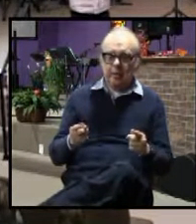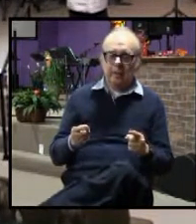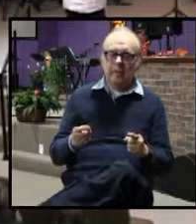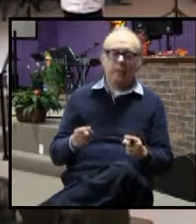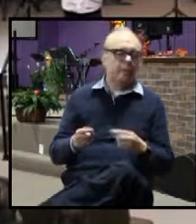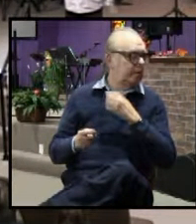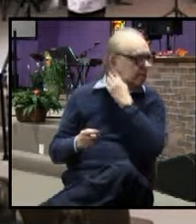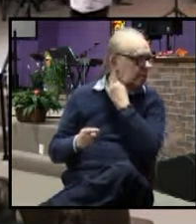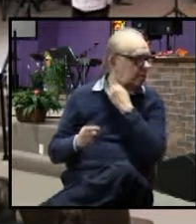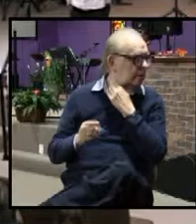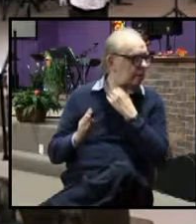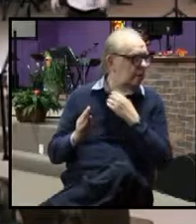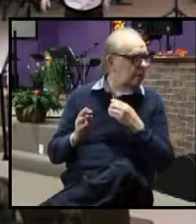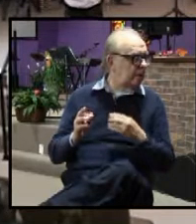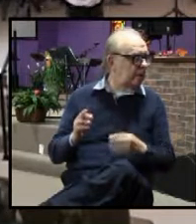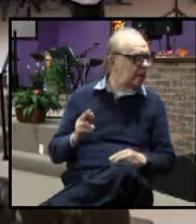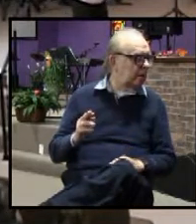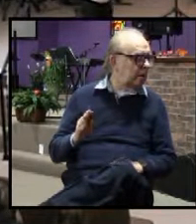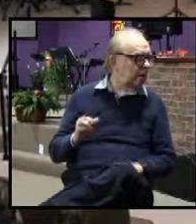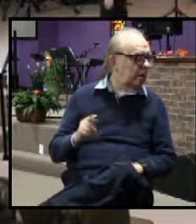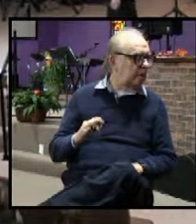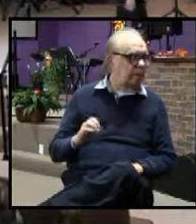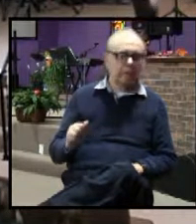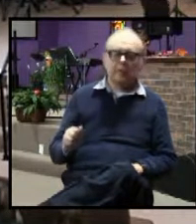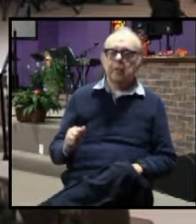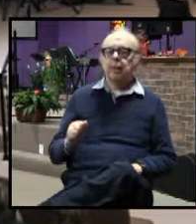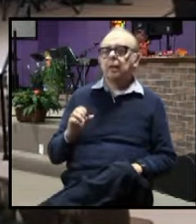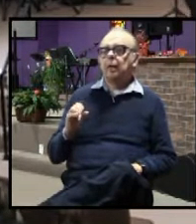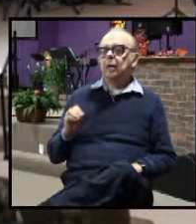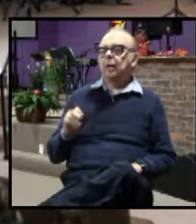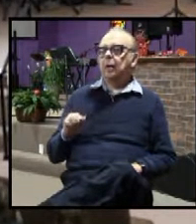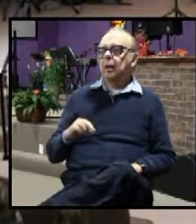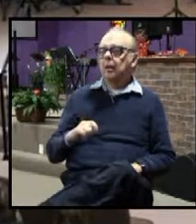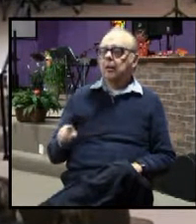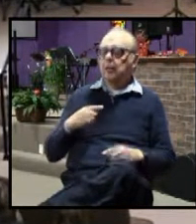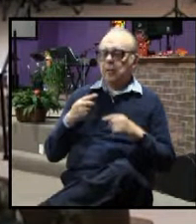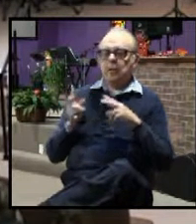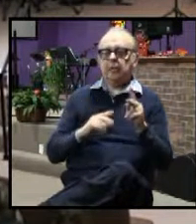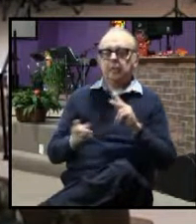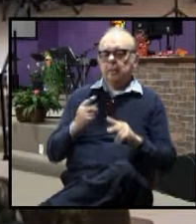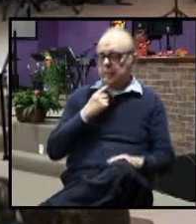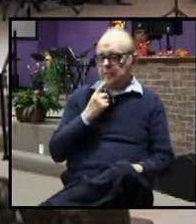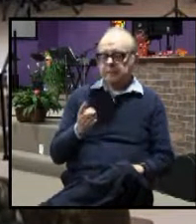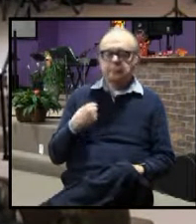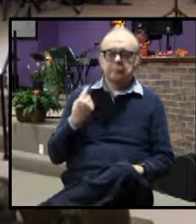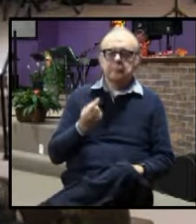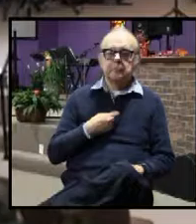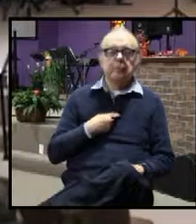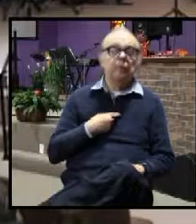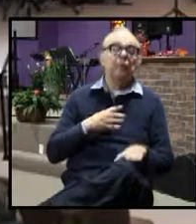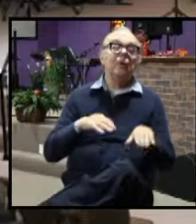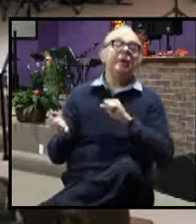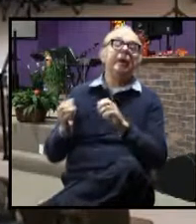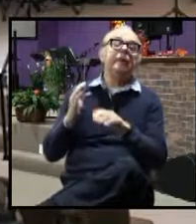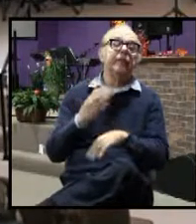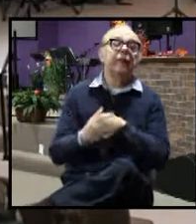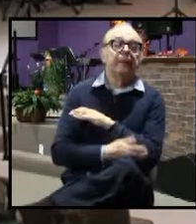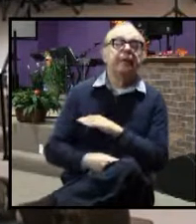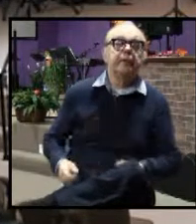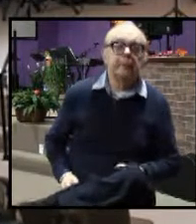successful, Barbara Streisand, Oprah, Whoopi Goldberg, and all these successful people say, then we're leaving the